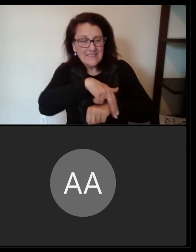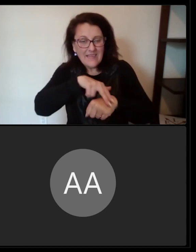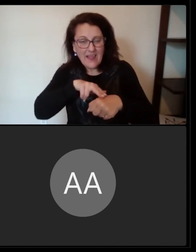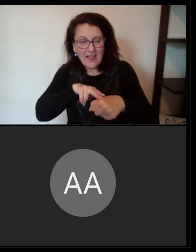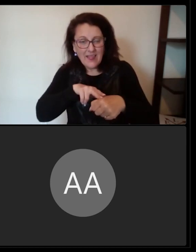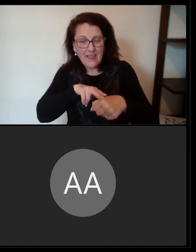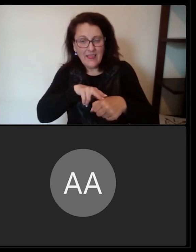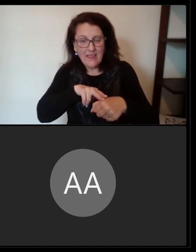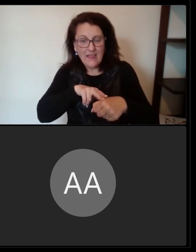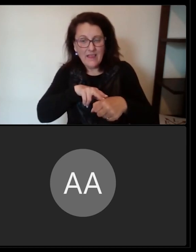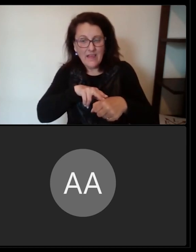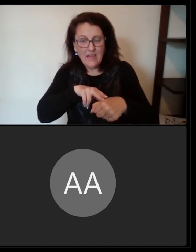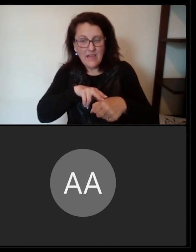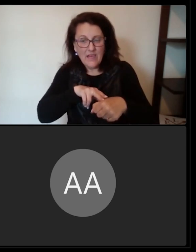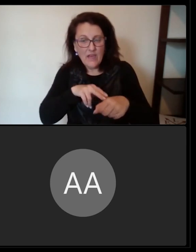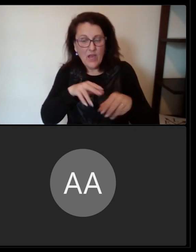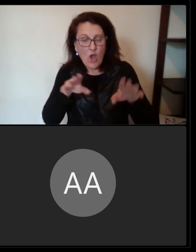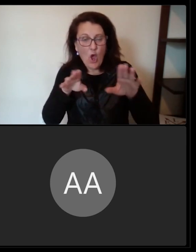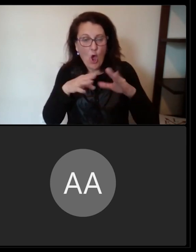Open it up.